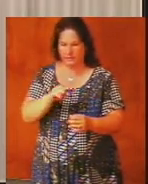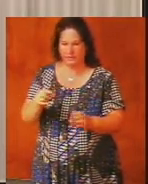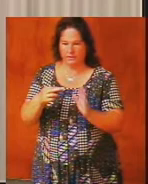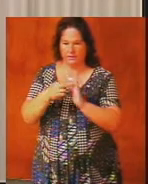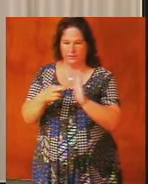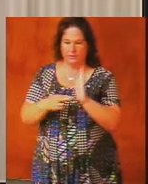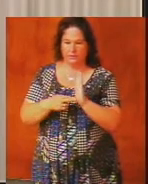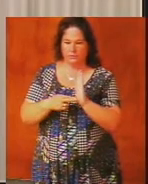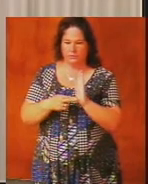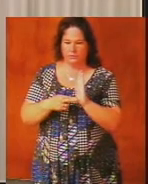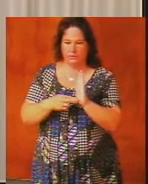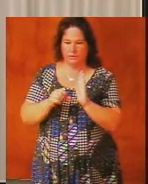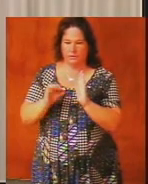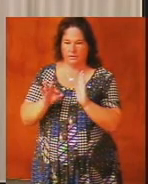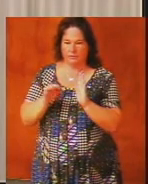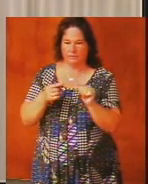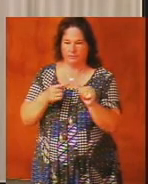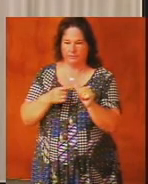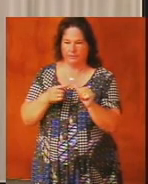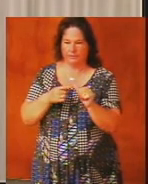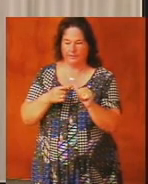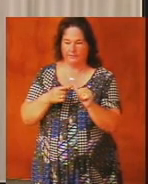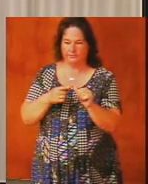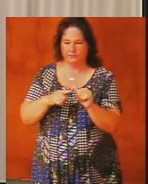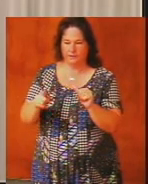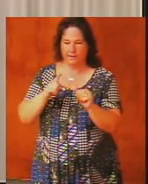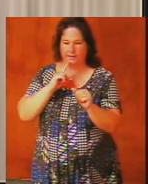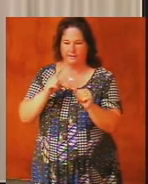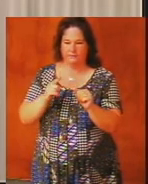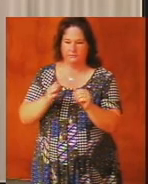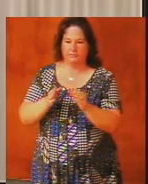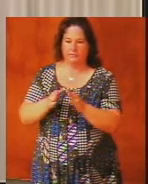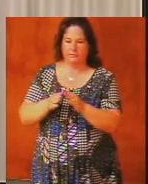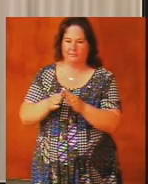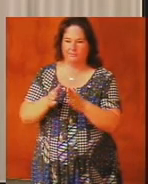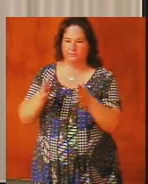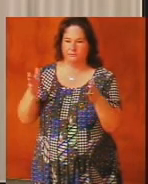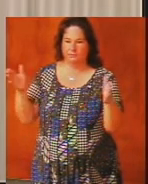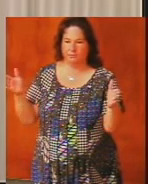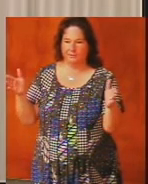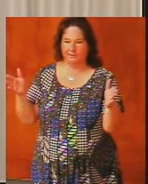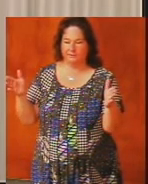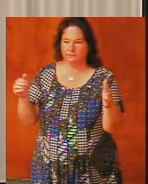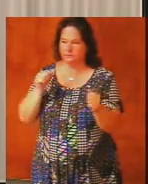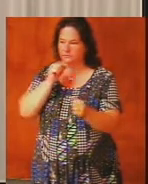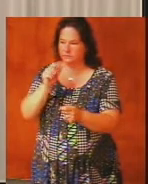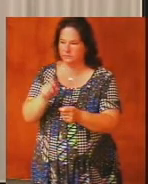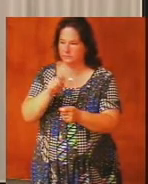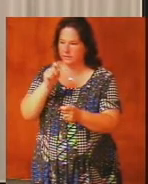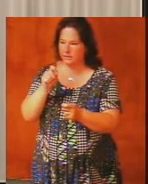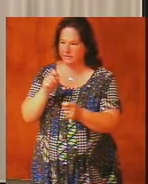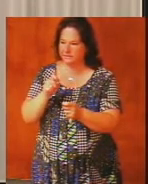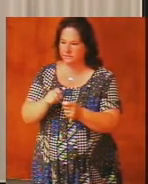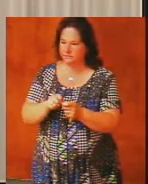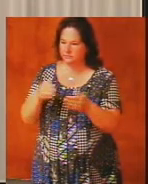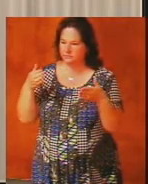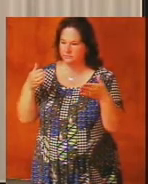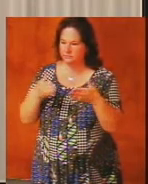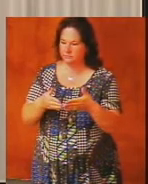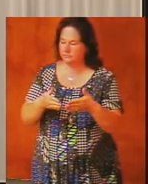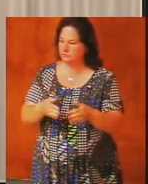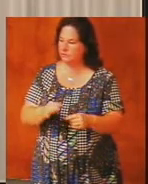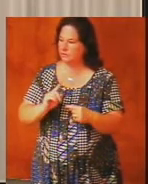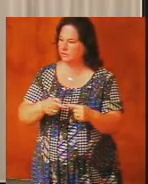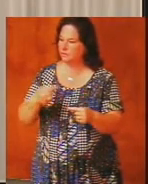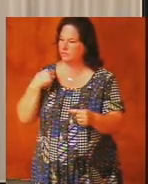of thumb. They are maxims, not axioms. When